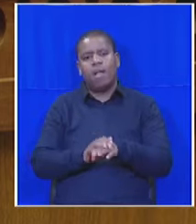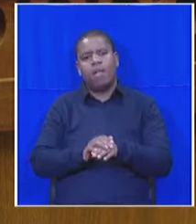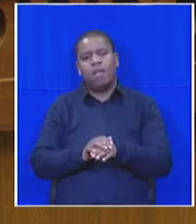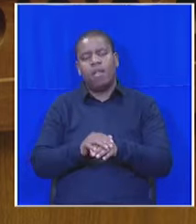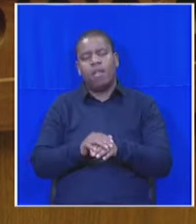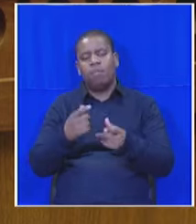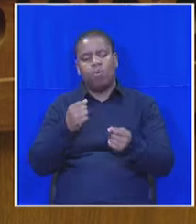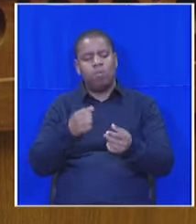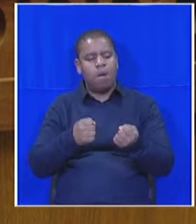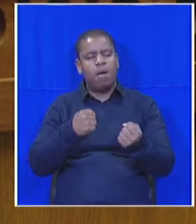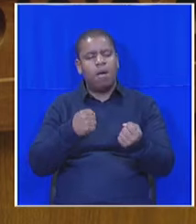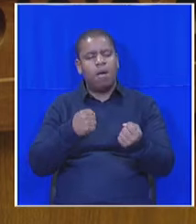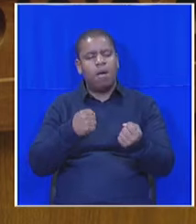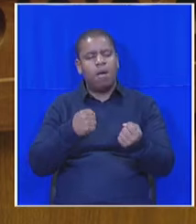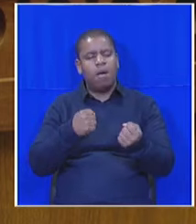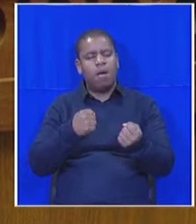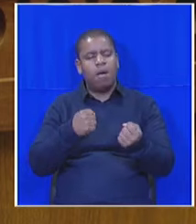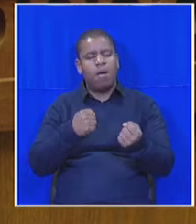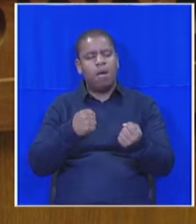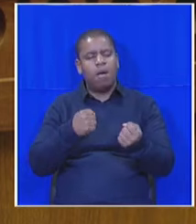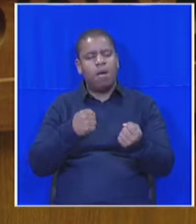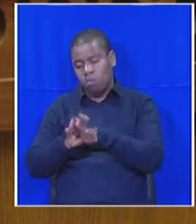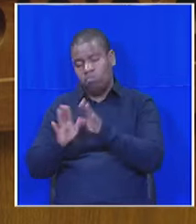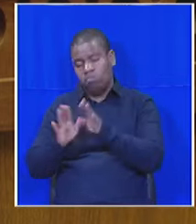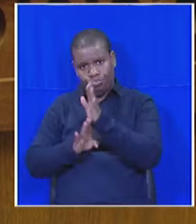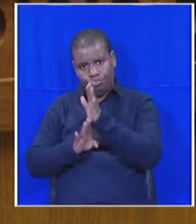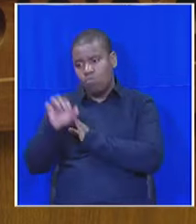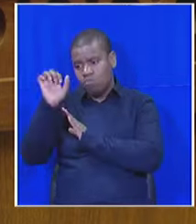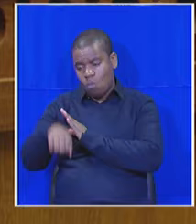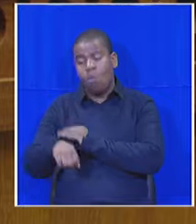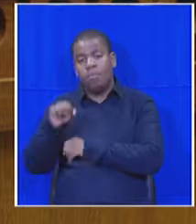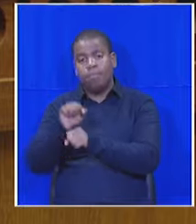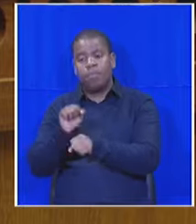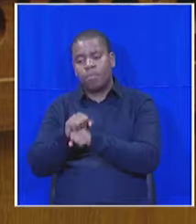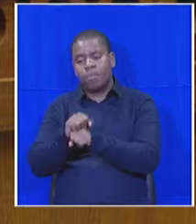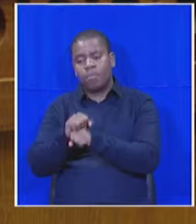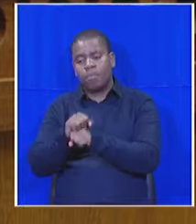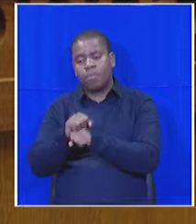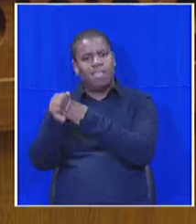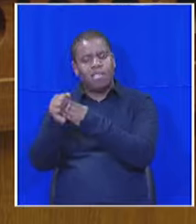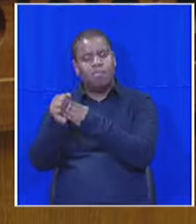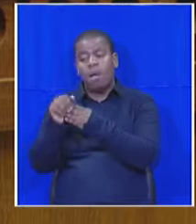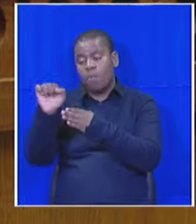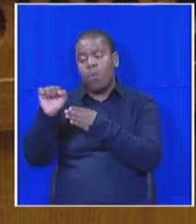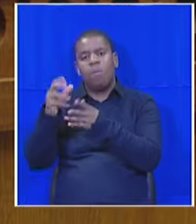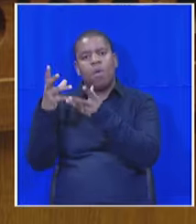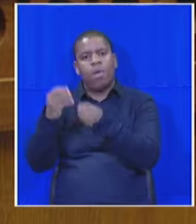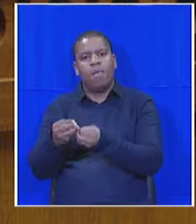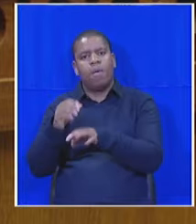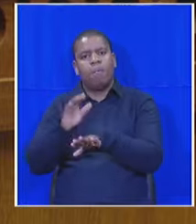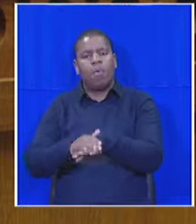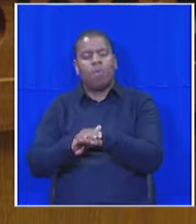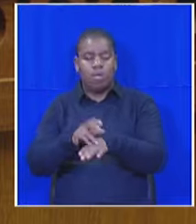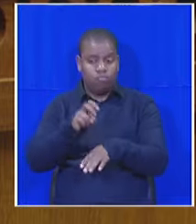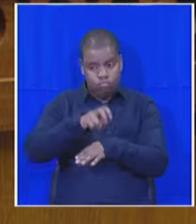for the Public Service Commission's investigative and development work, specifically on leadership, has been reduced. Even more troubling is